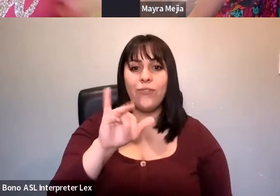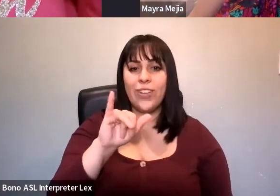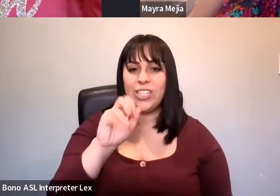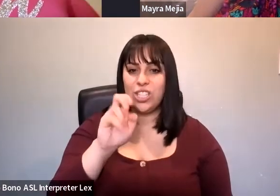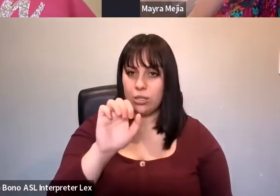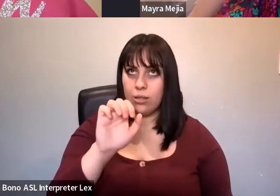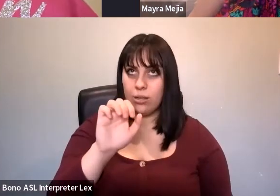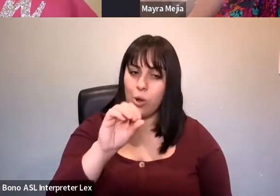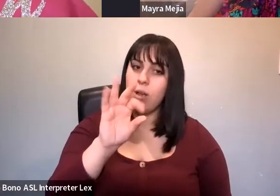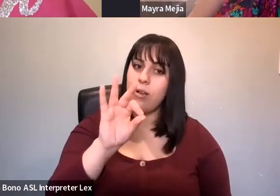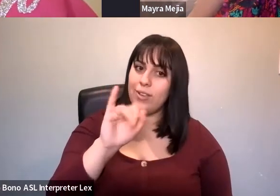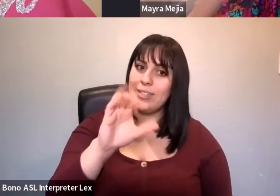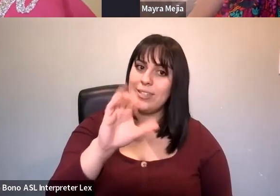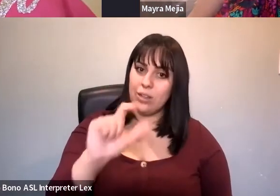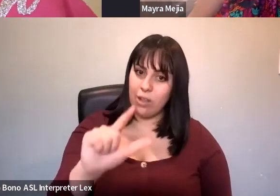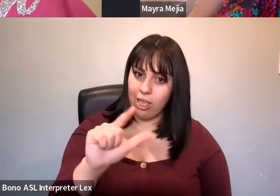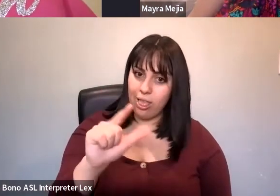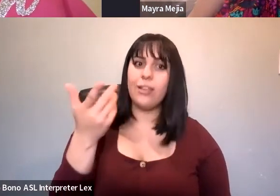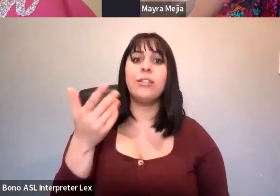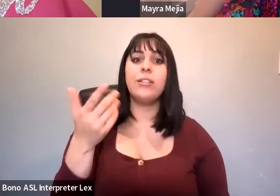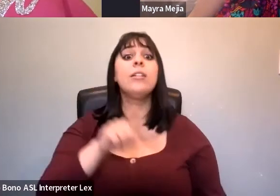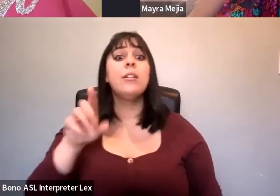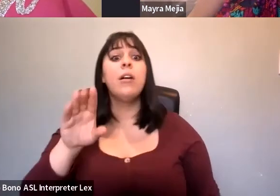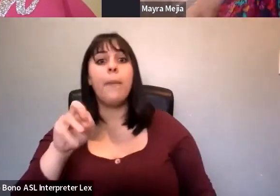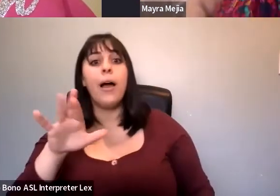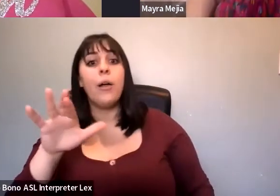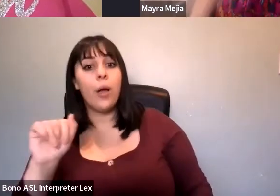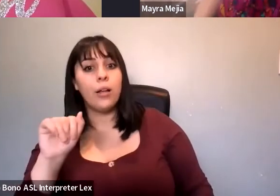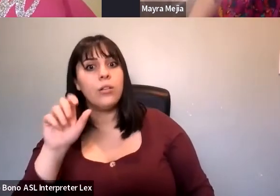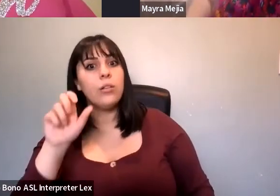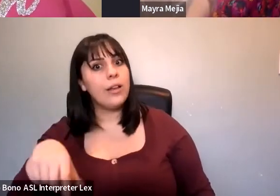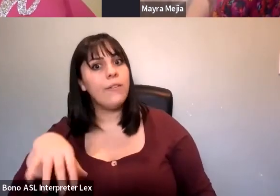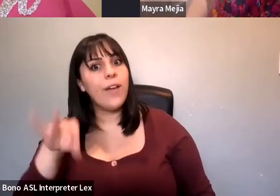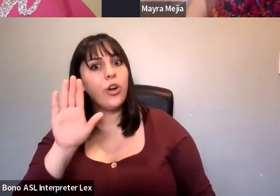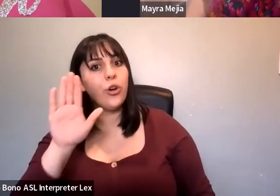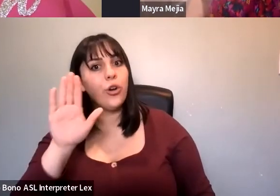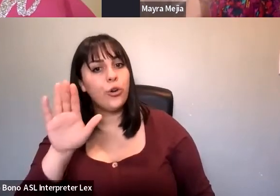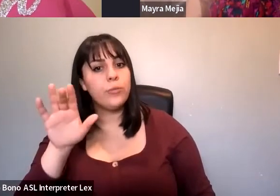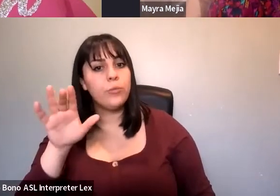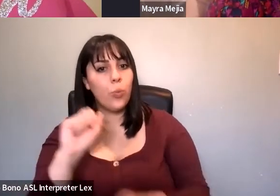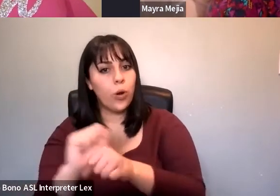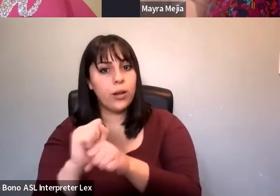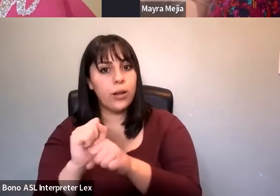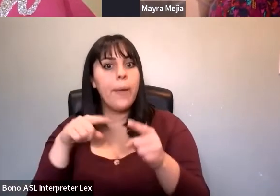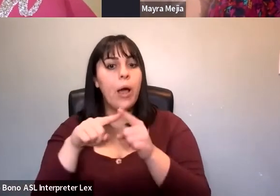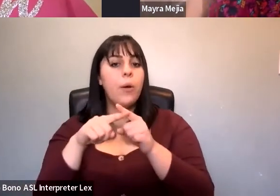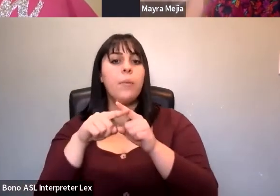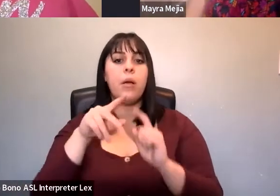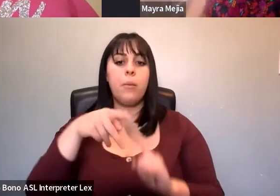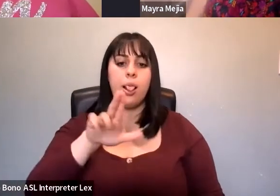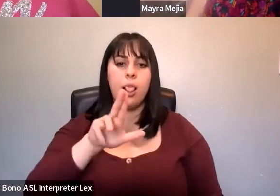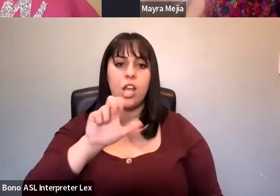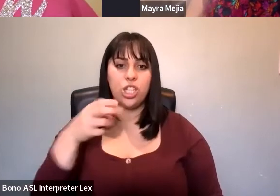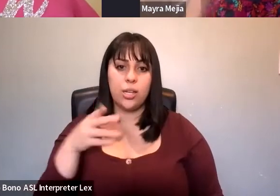Mayra. Please go follow her, check out her website so you can find out more information about Plush DMV. She mentioned they will be